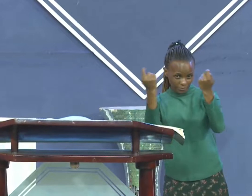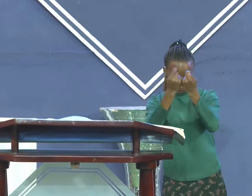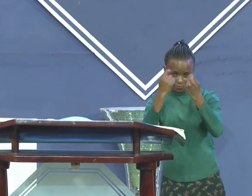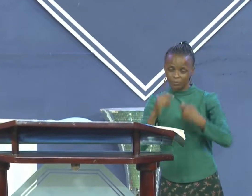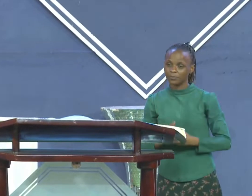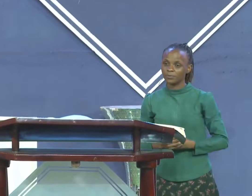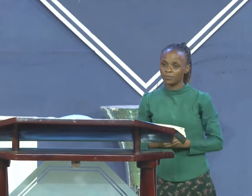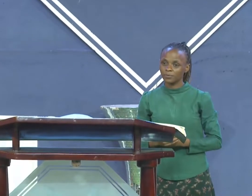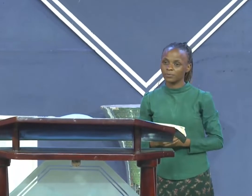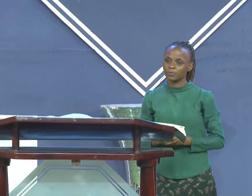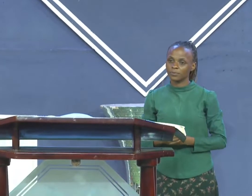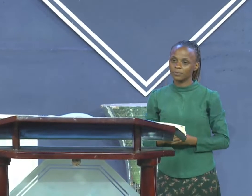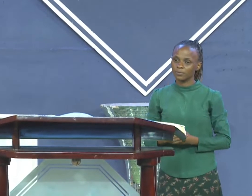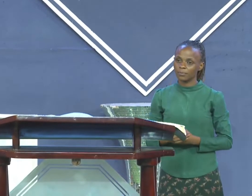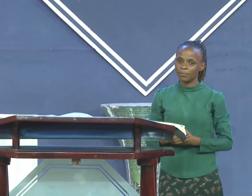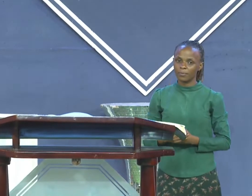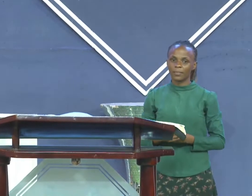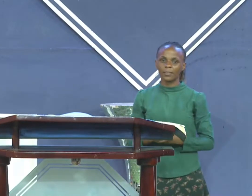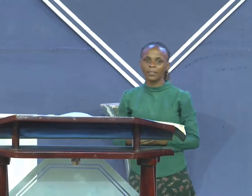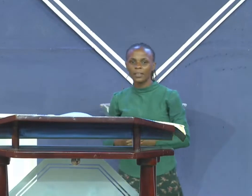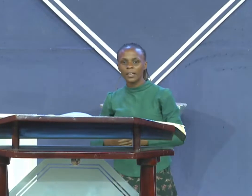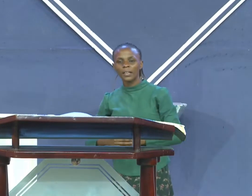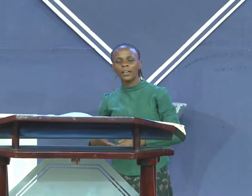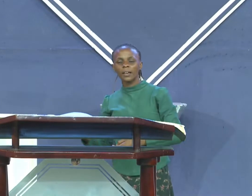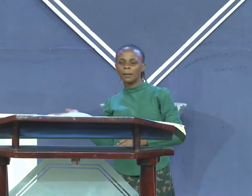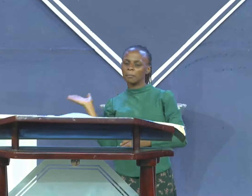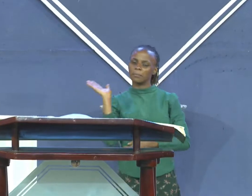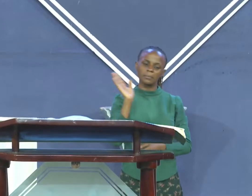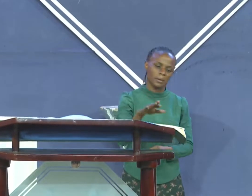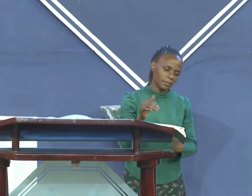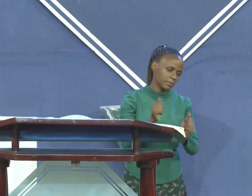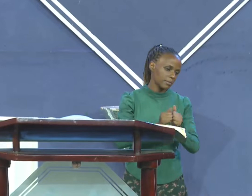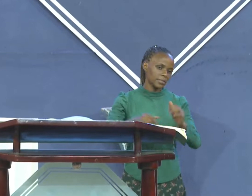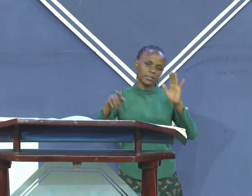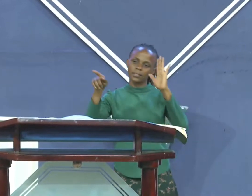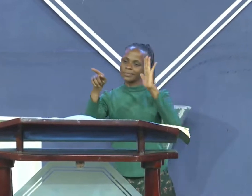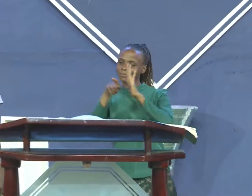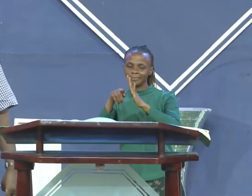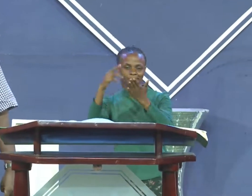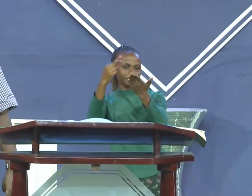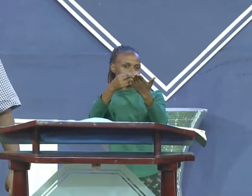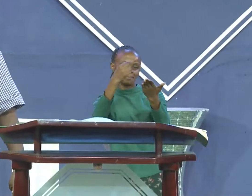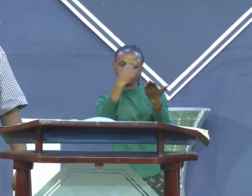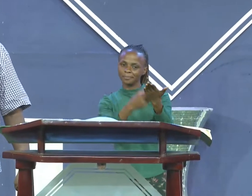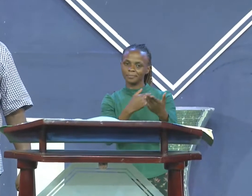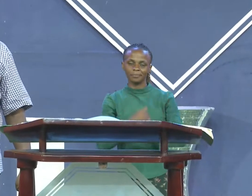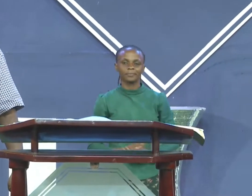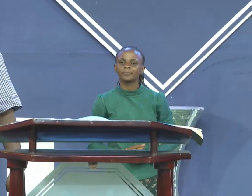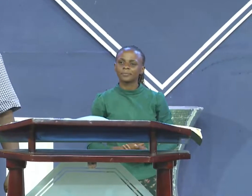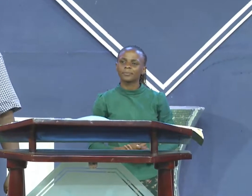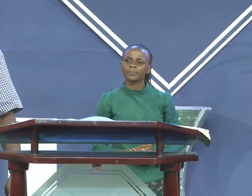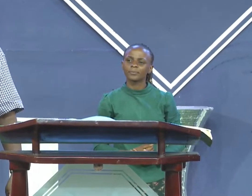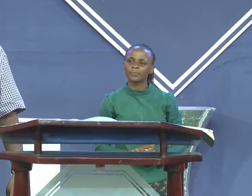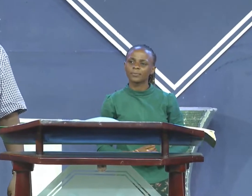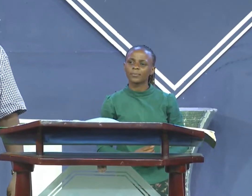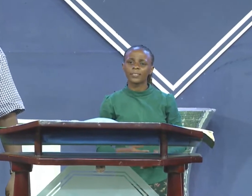team came back with a negative report. And they